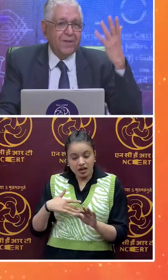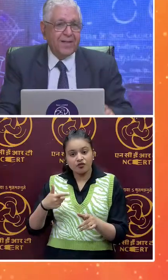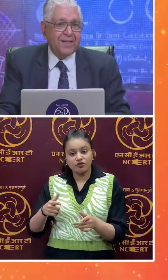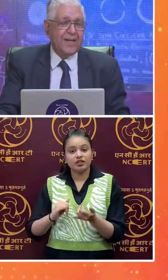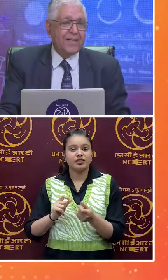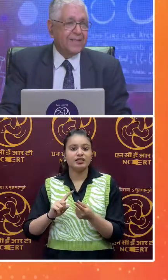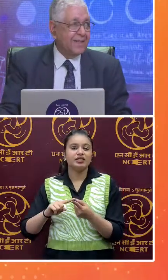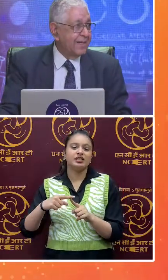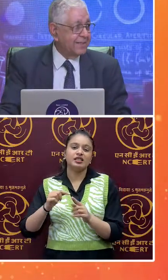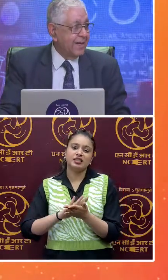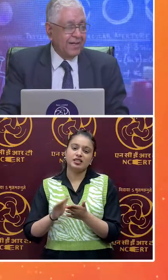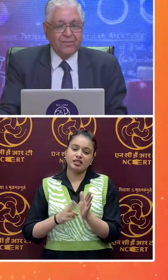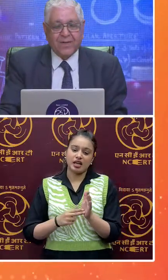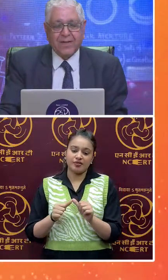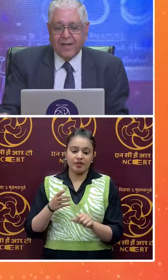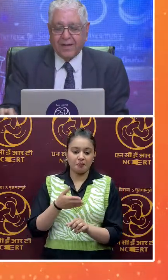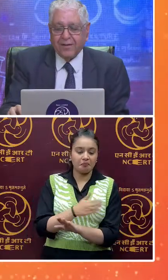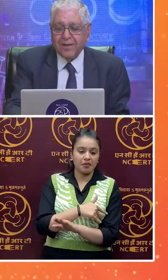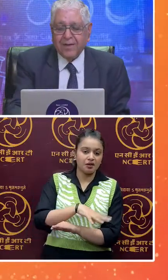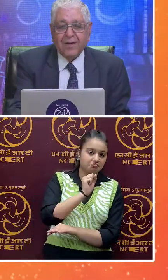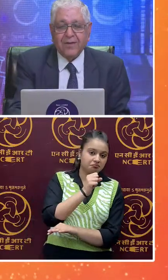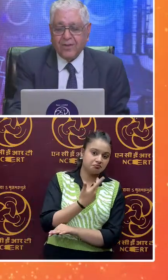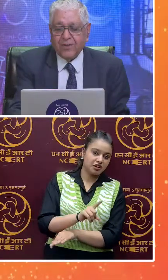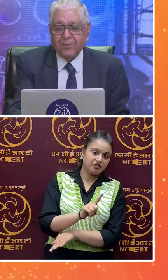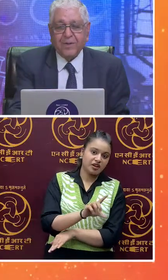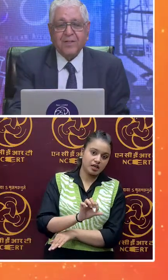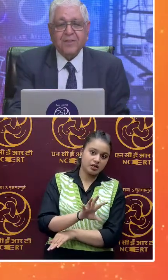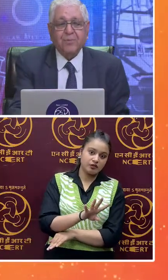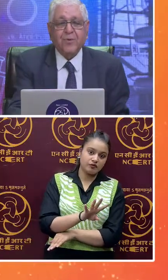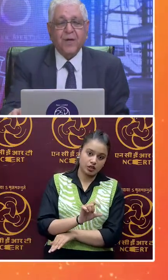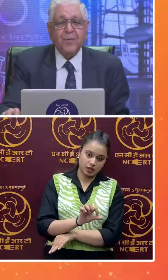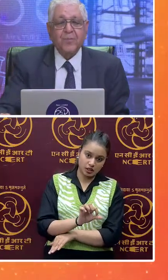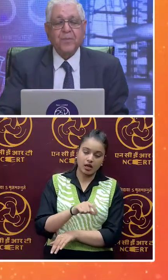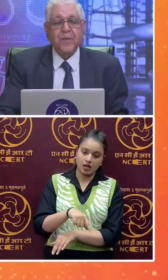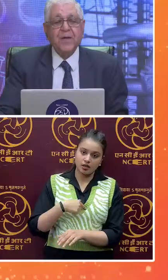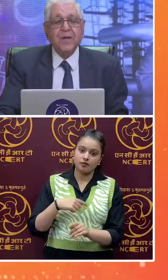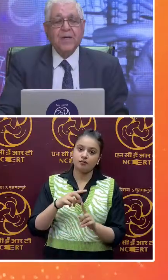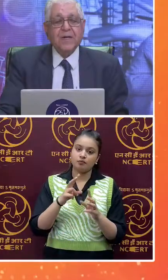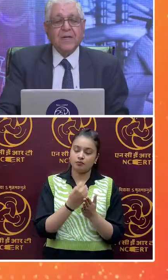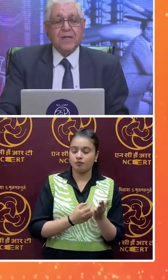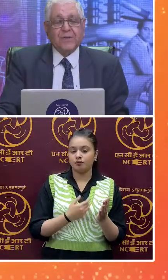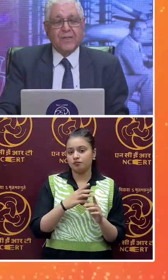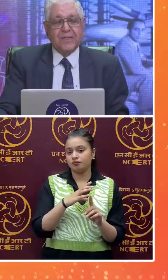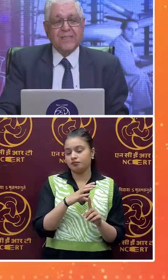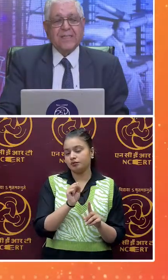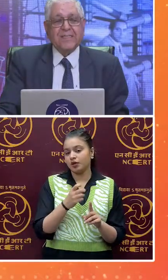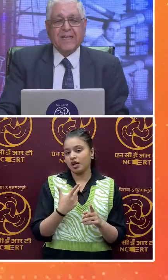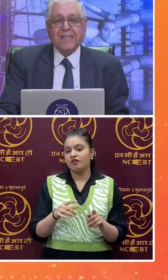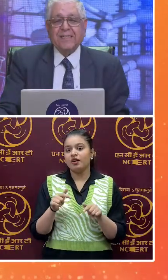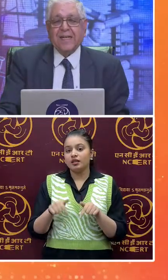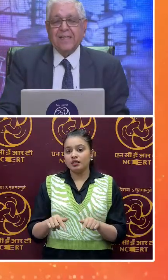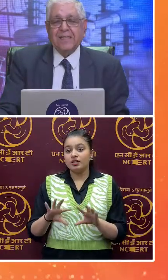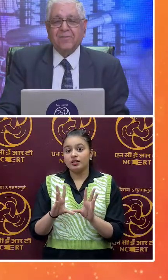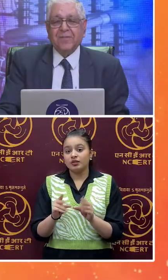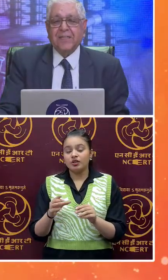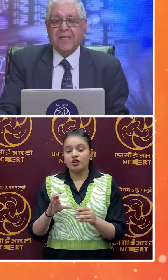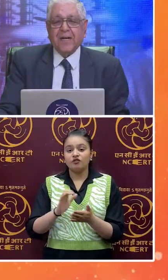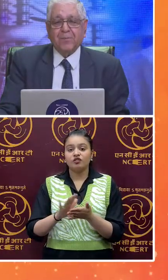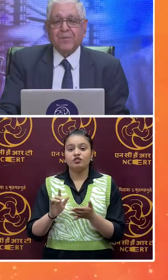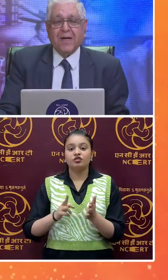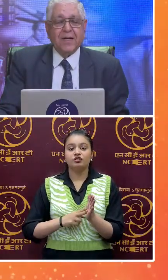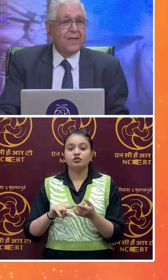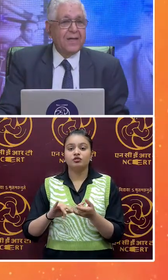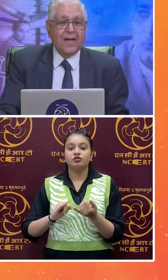Setna had been inducted as early as 1949 into the atomic energy program. So, this is the Chinese delegation